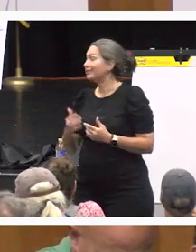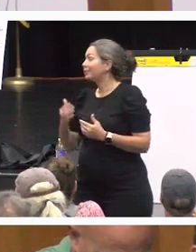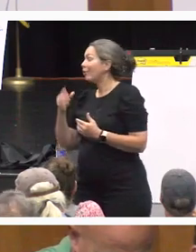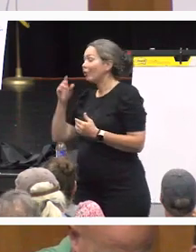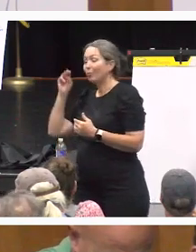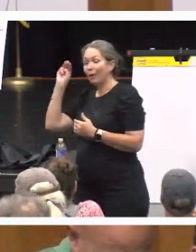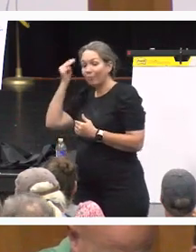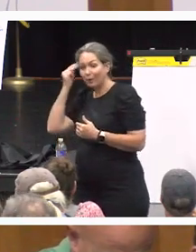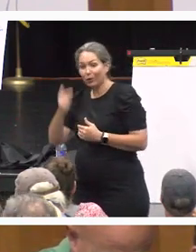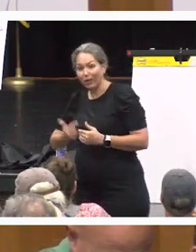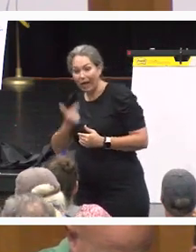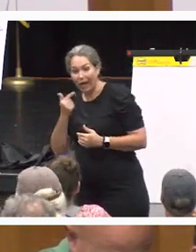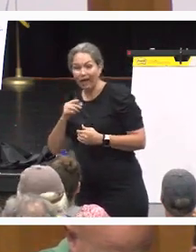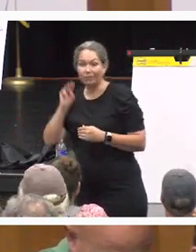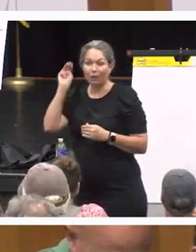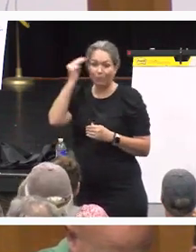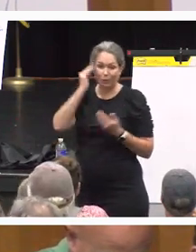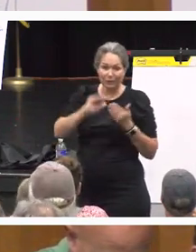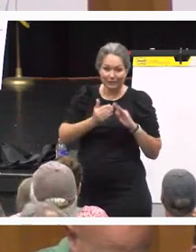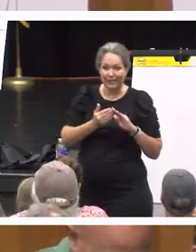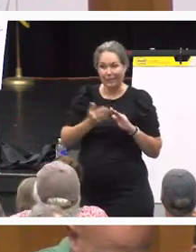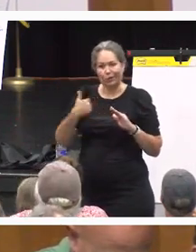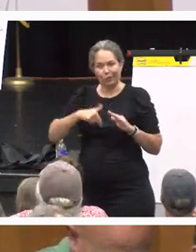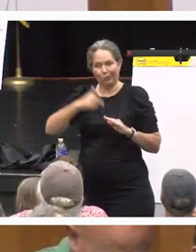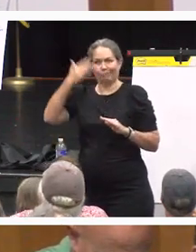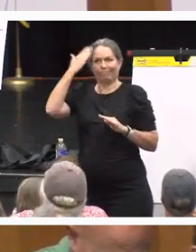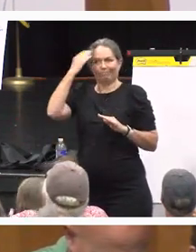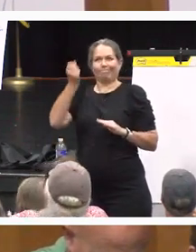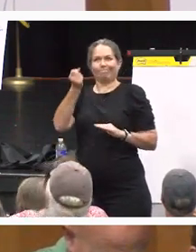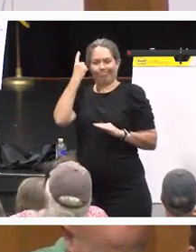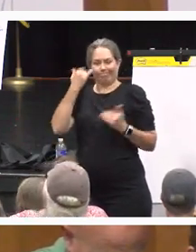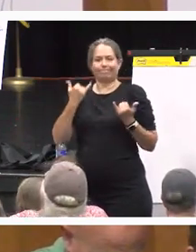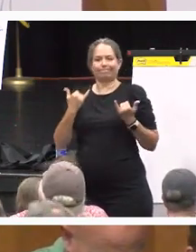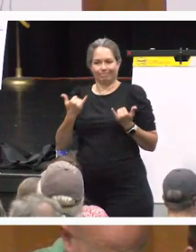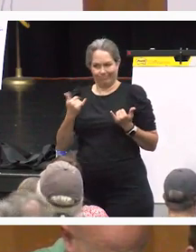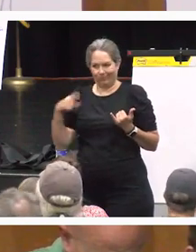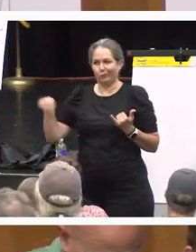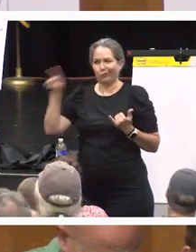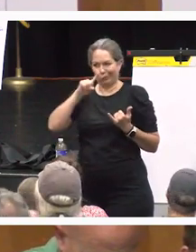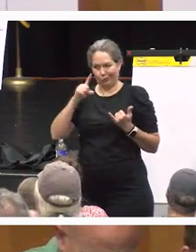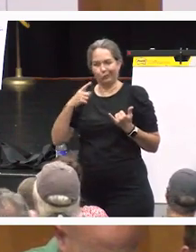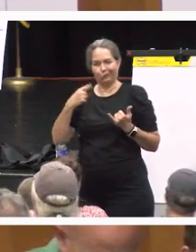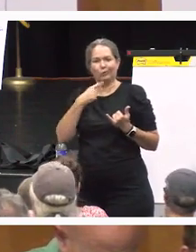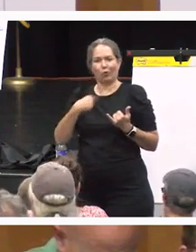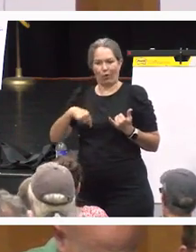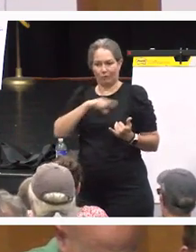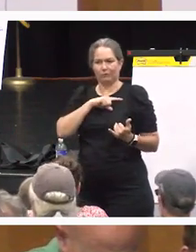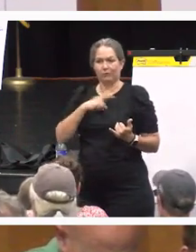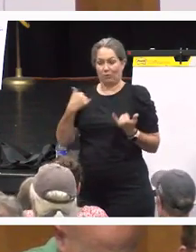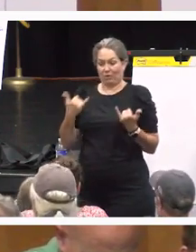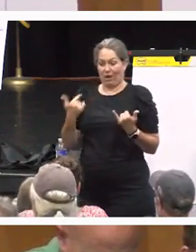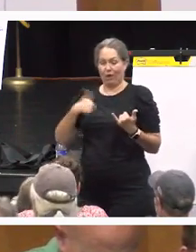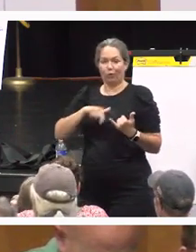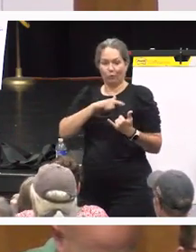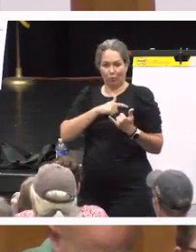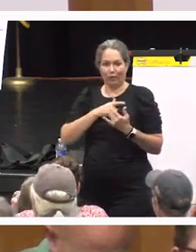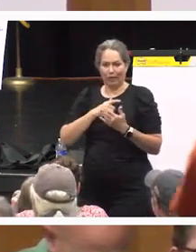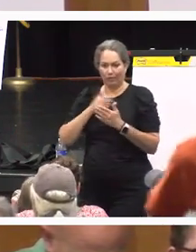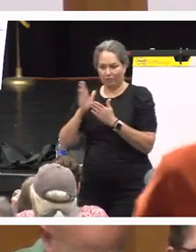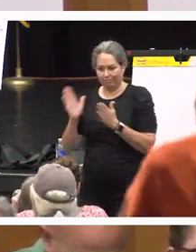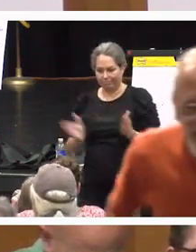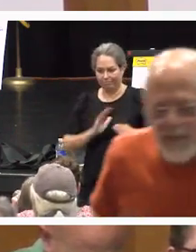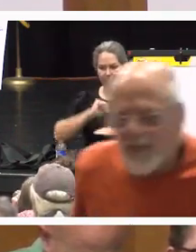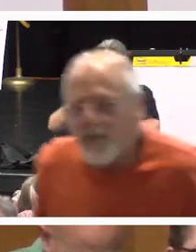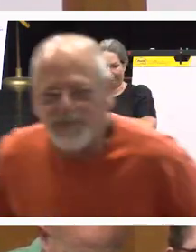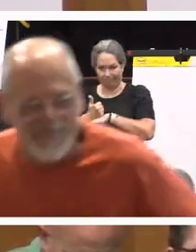Montpelier Foundation, the city, we've all heard this loud and clear. And together today, we announced a plan that's in process that we'll look for